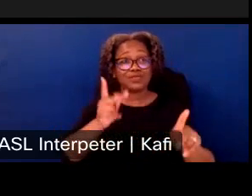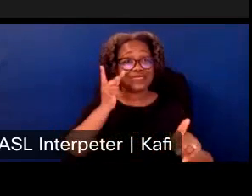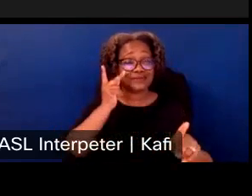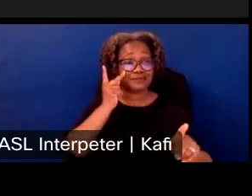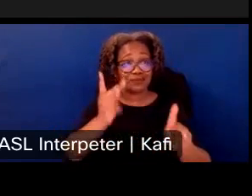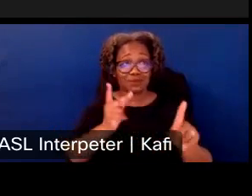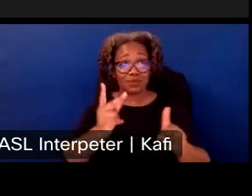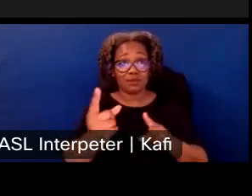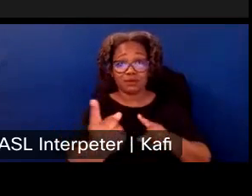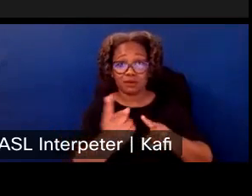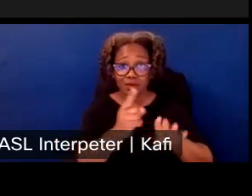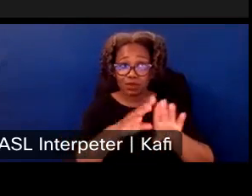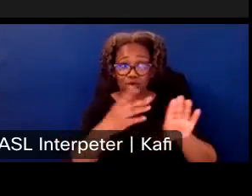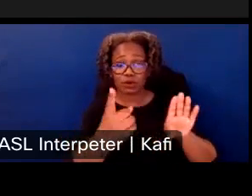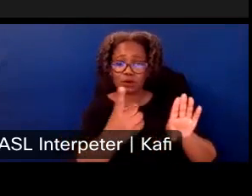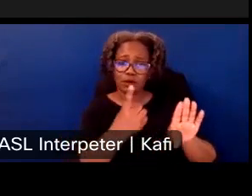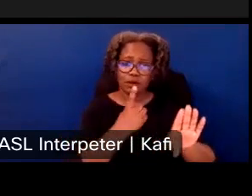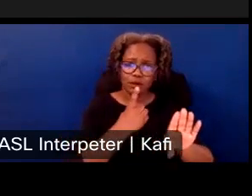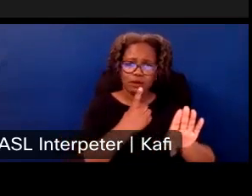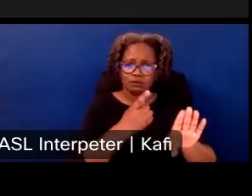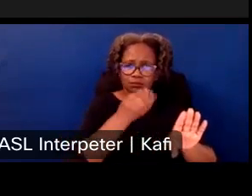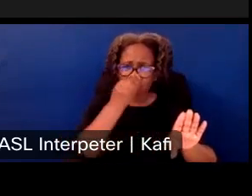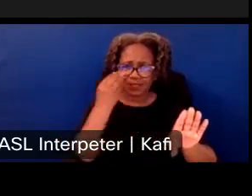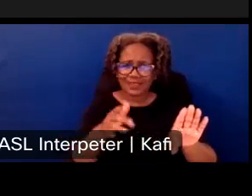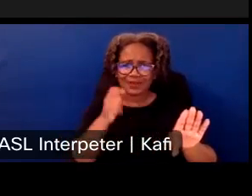comes in all kinds of shapes,